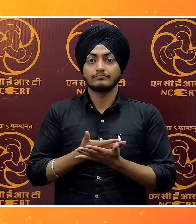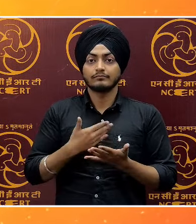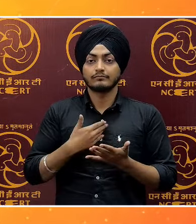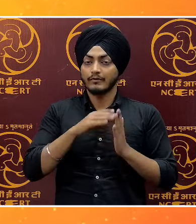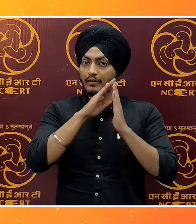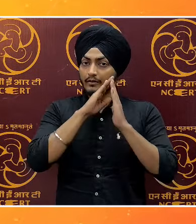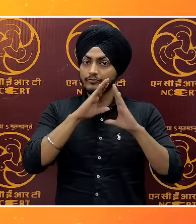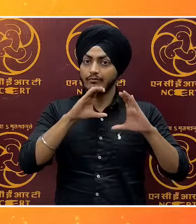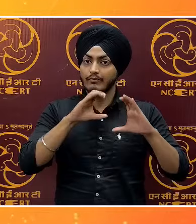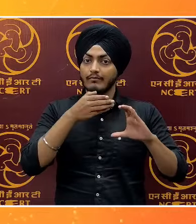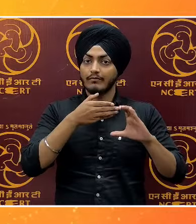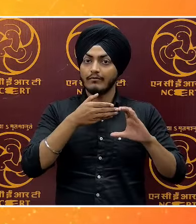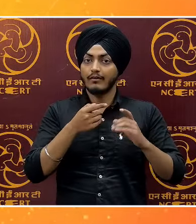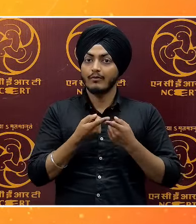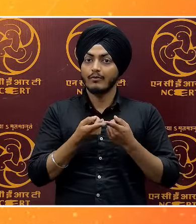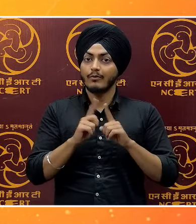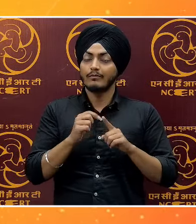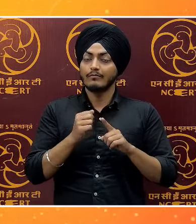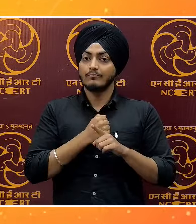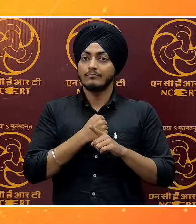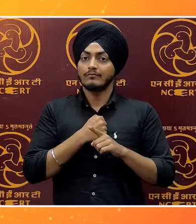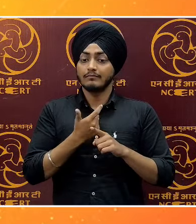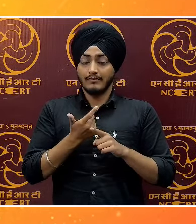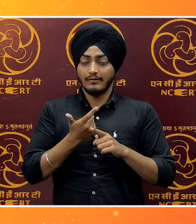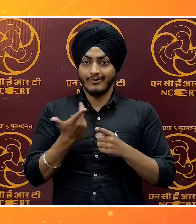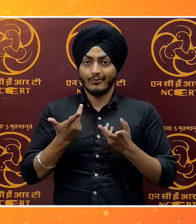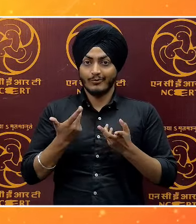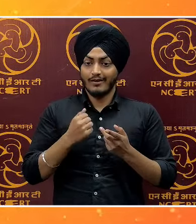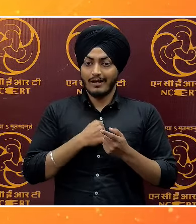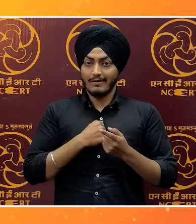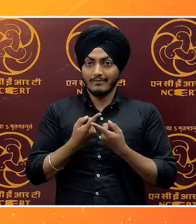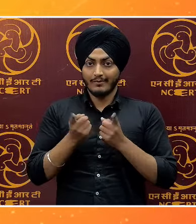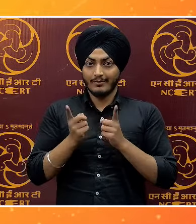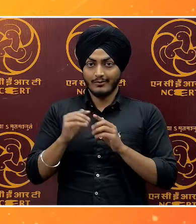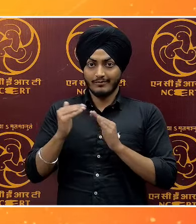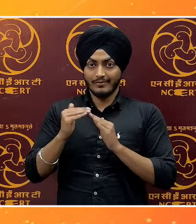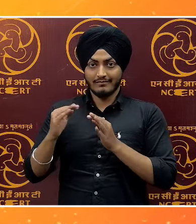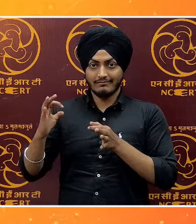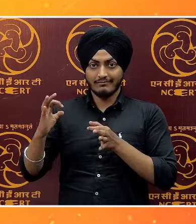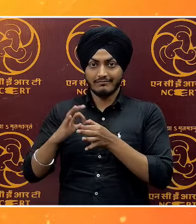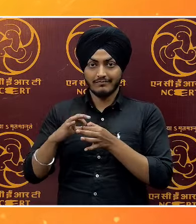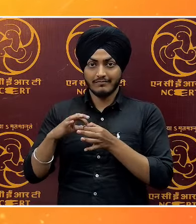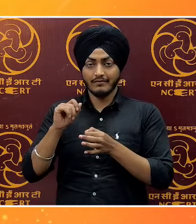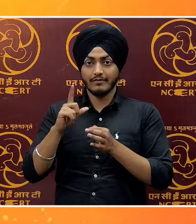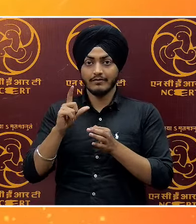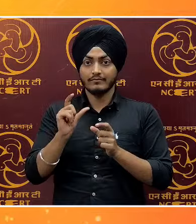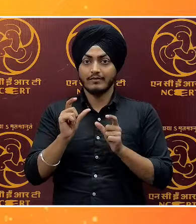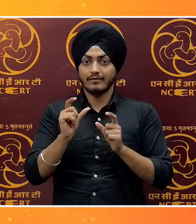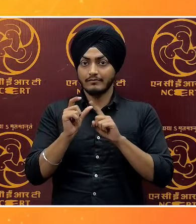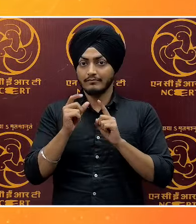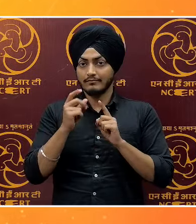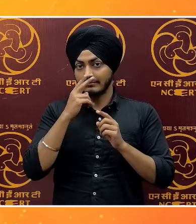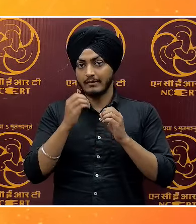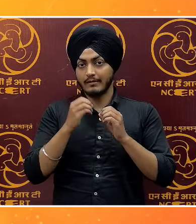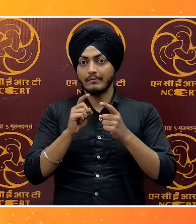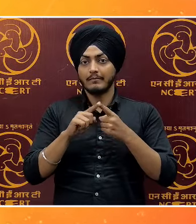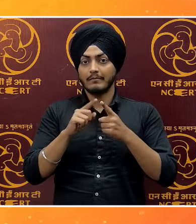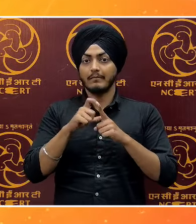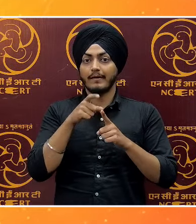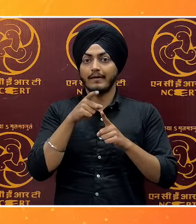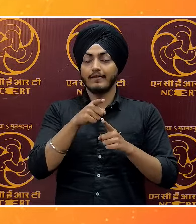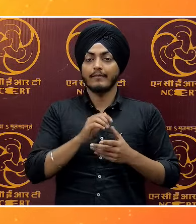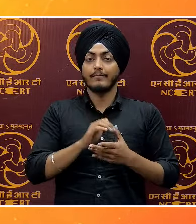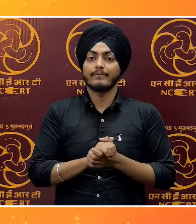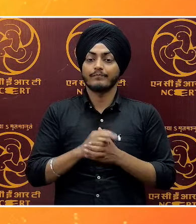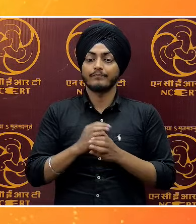shown the bedroom also. Yes. Room is a part of a house. True. So one new word is there, bed. So bed is what?